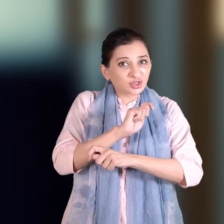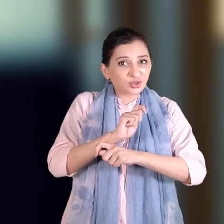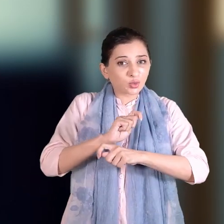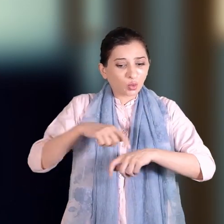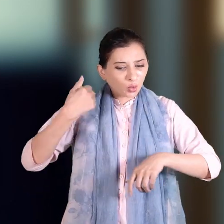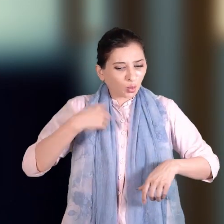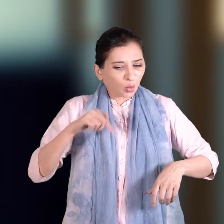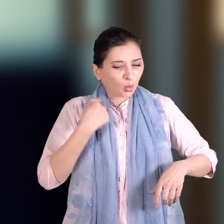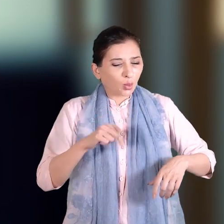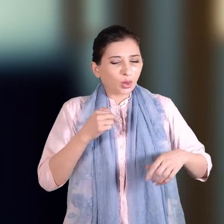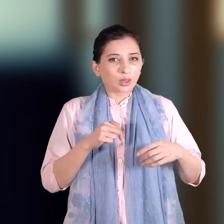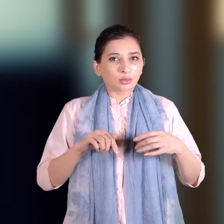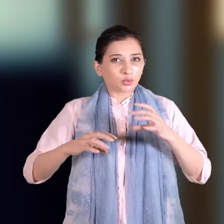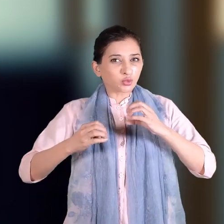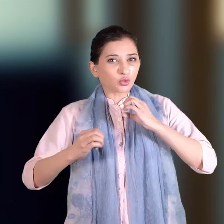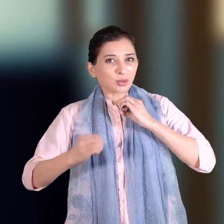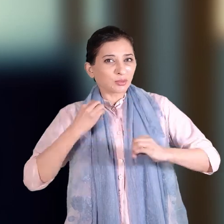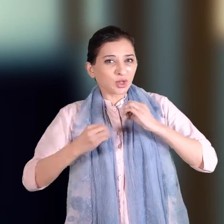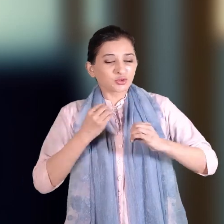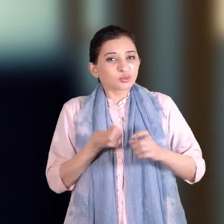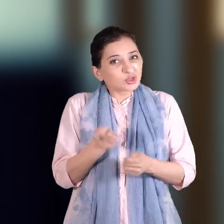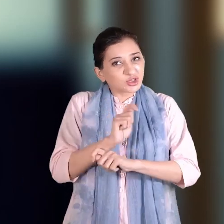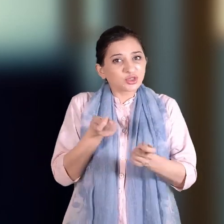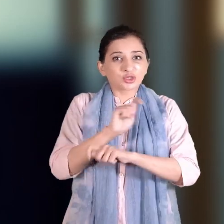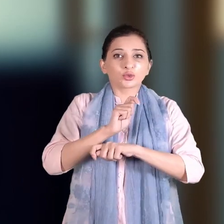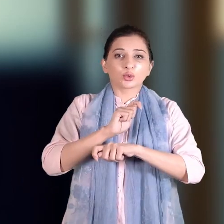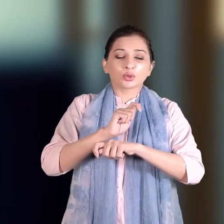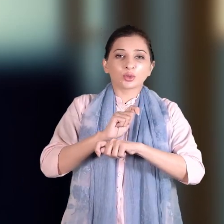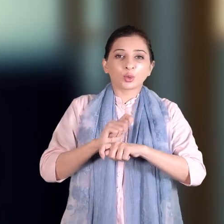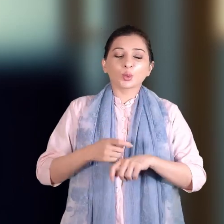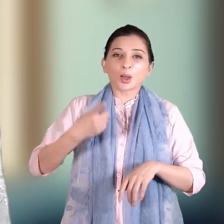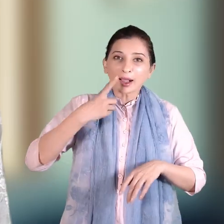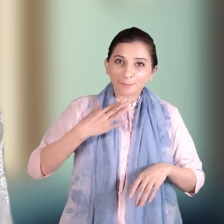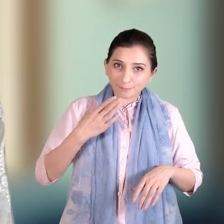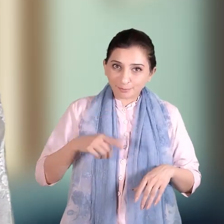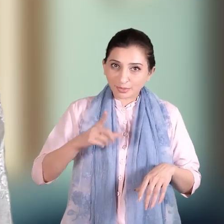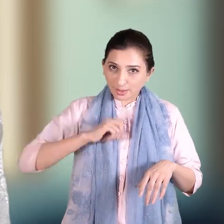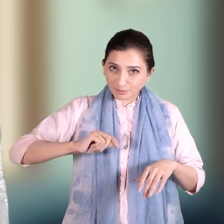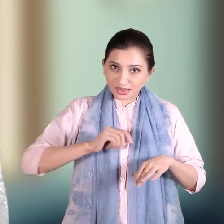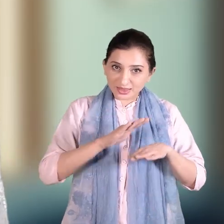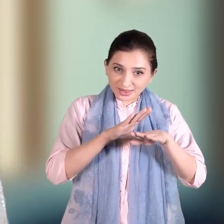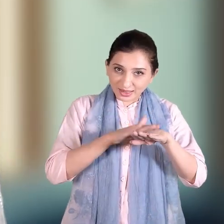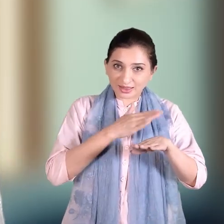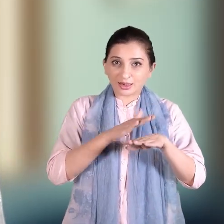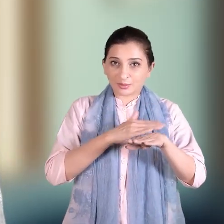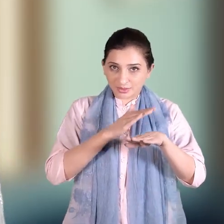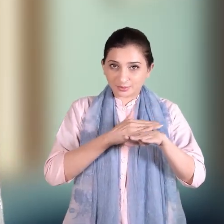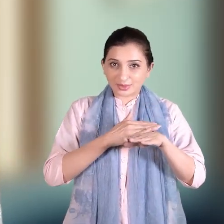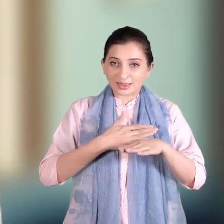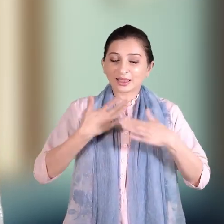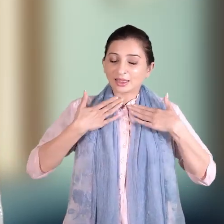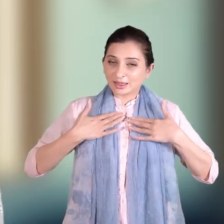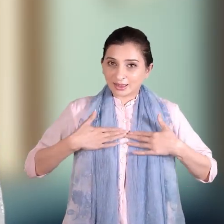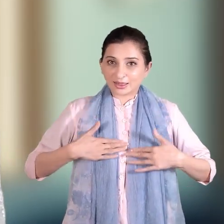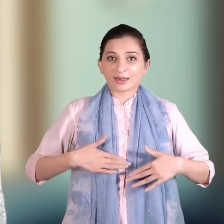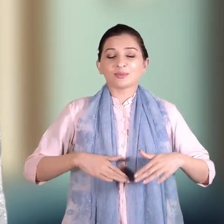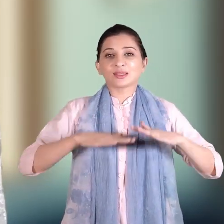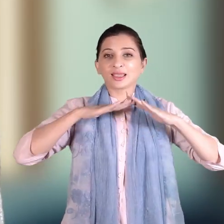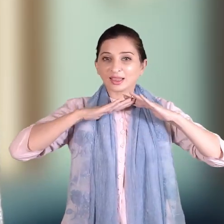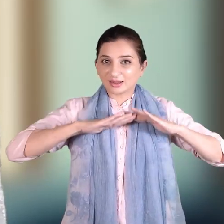it's important to show compassion towards yourself. Sometimes feeling angry,